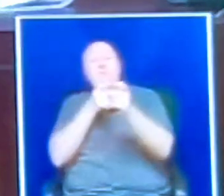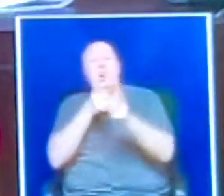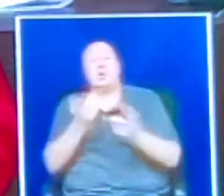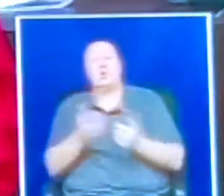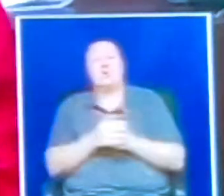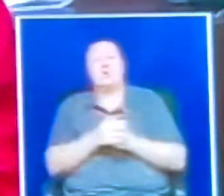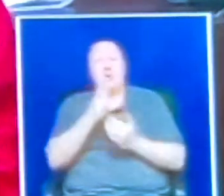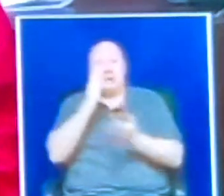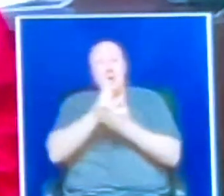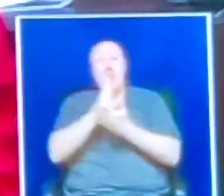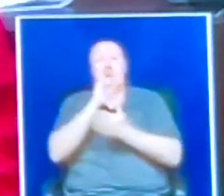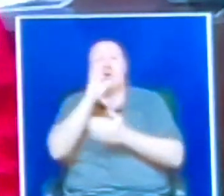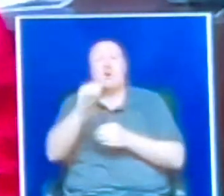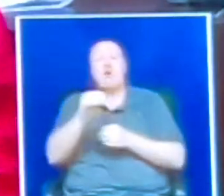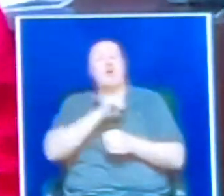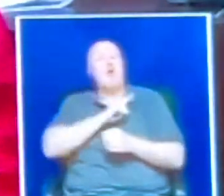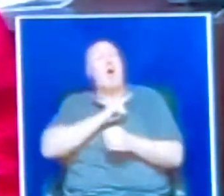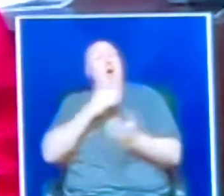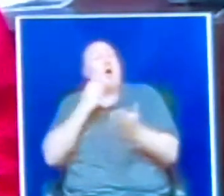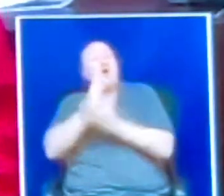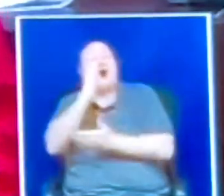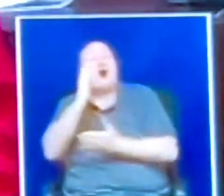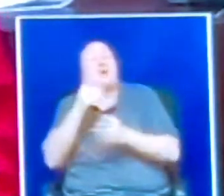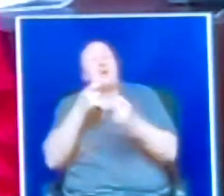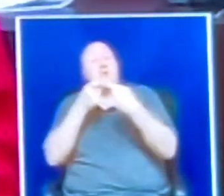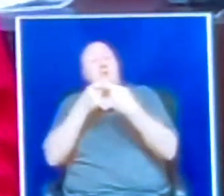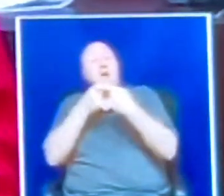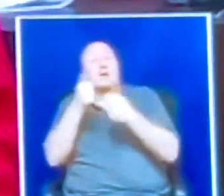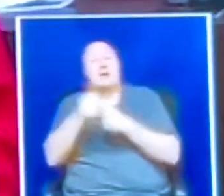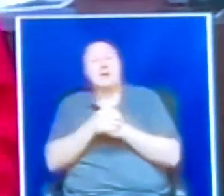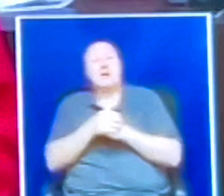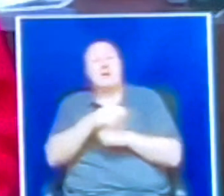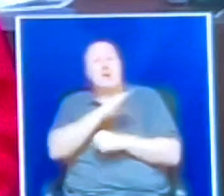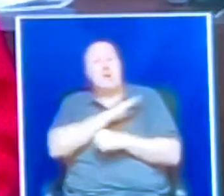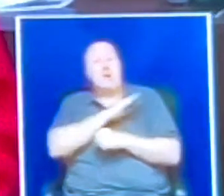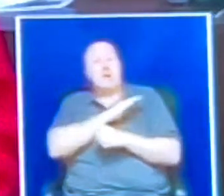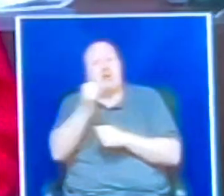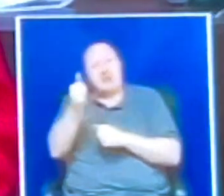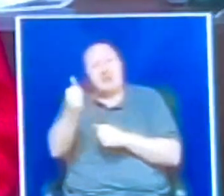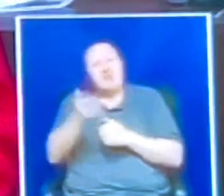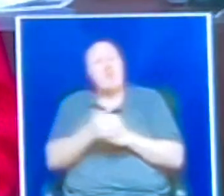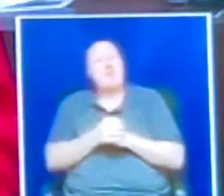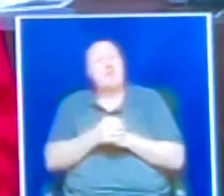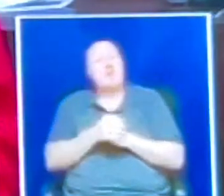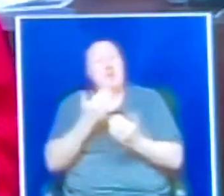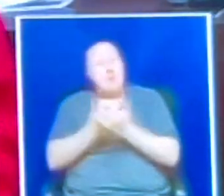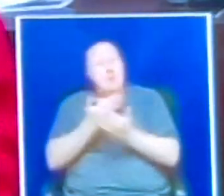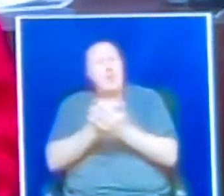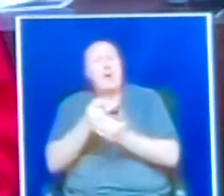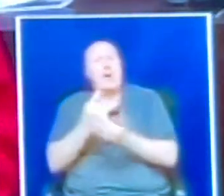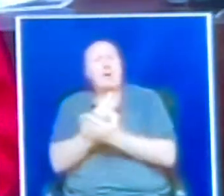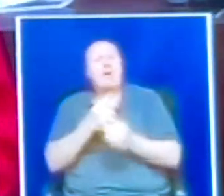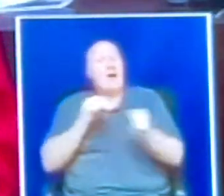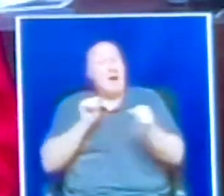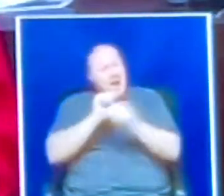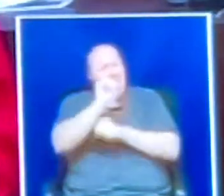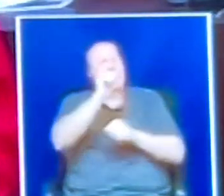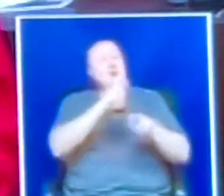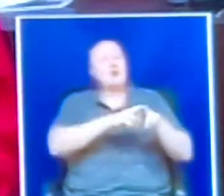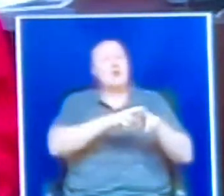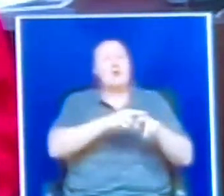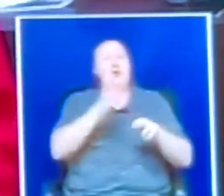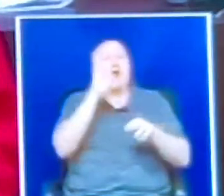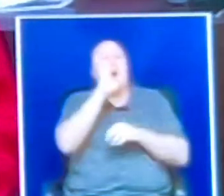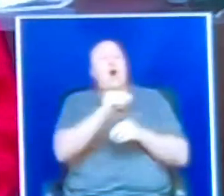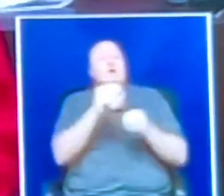they should, because they've got the right to fight even with military arms against the racist regime. They've asked you for a simple